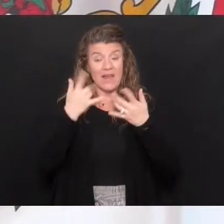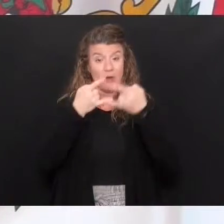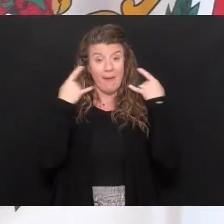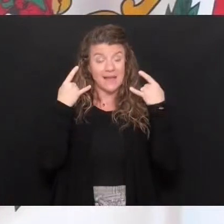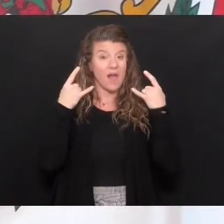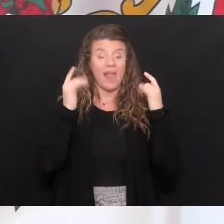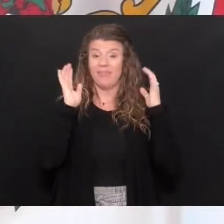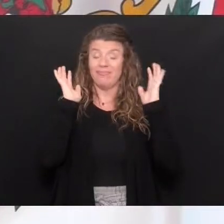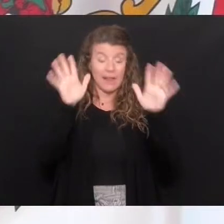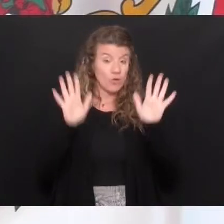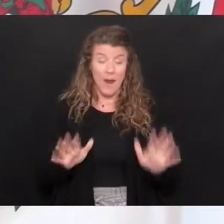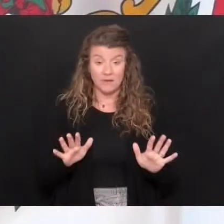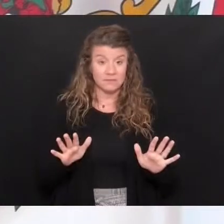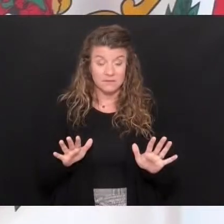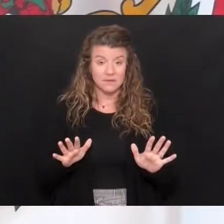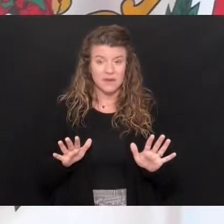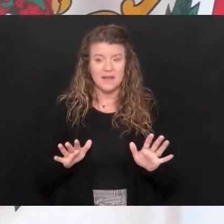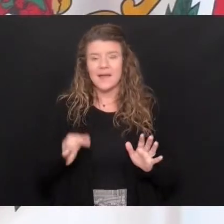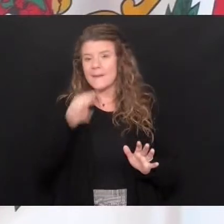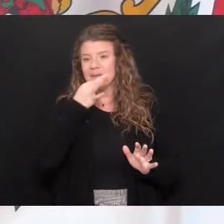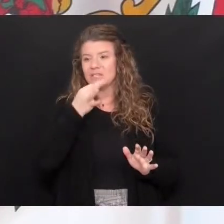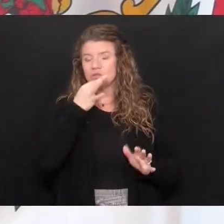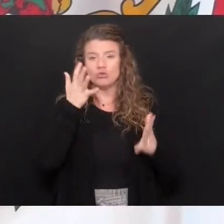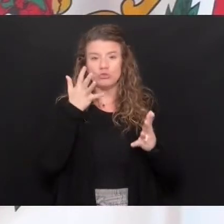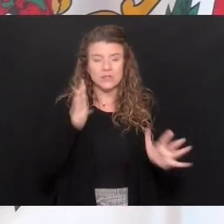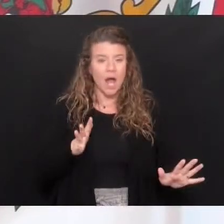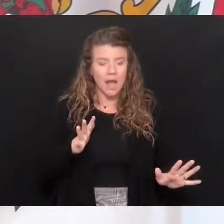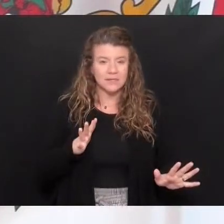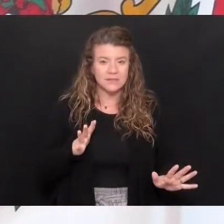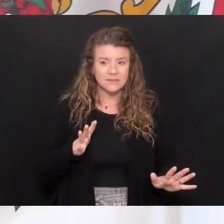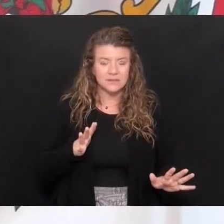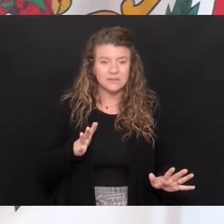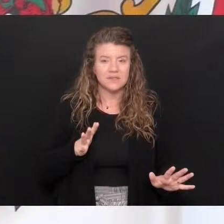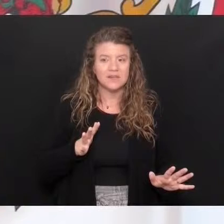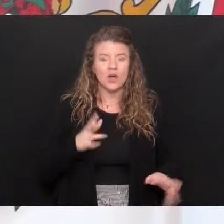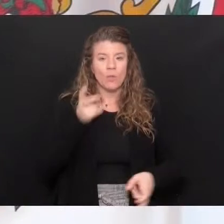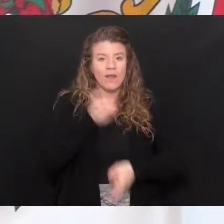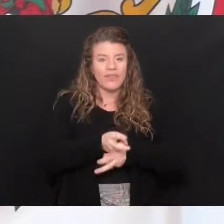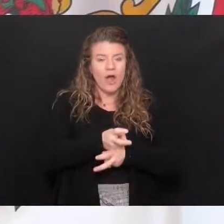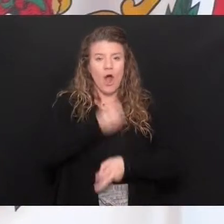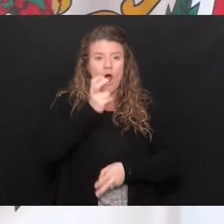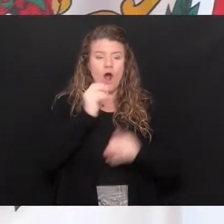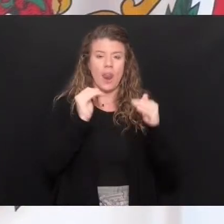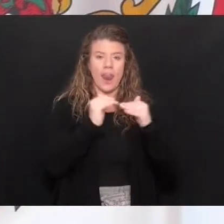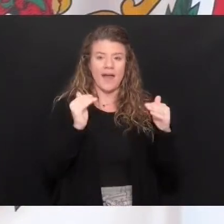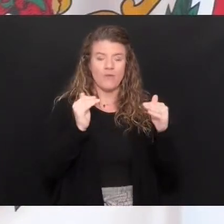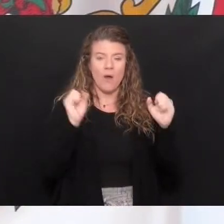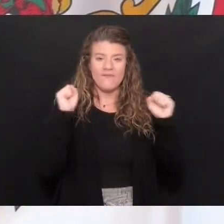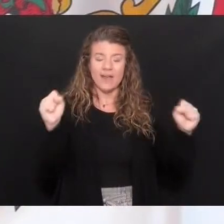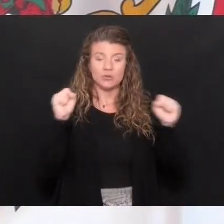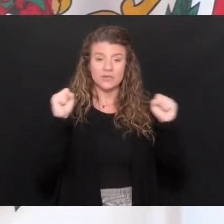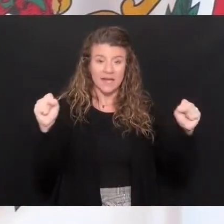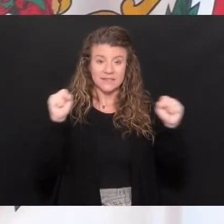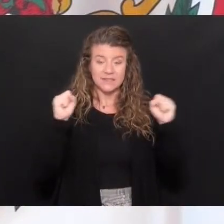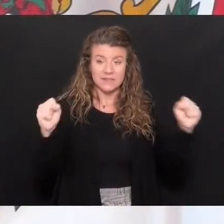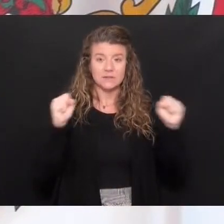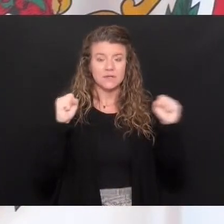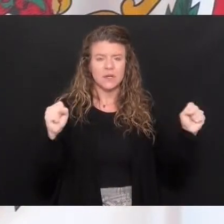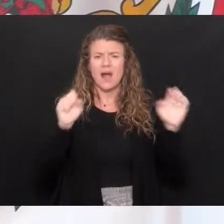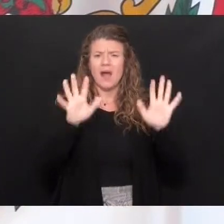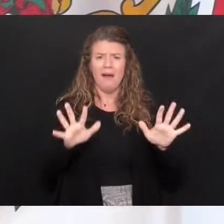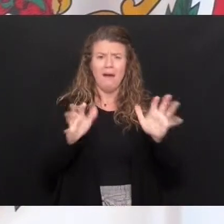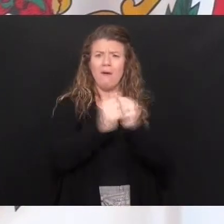great. As soon as you get through with the hard level of exercise and everything, without